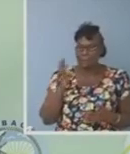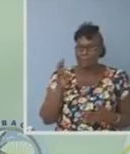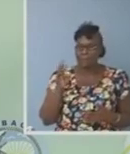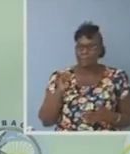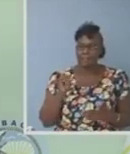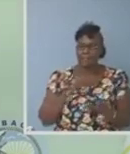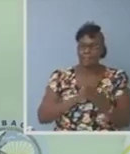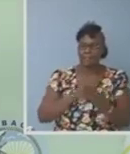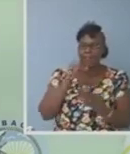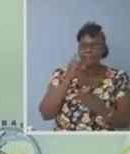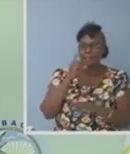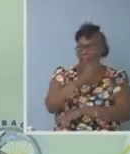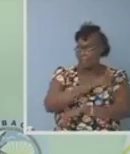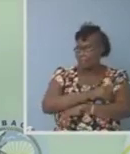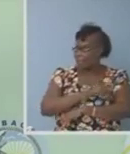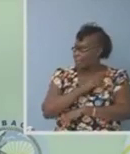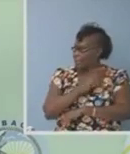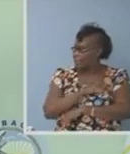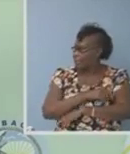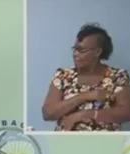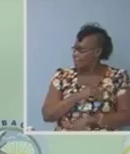Additionally, the government